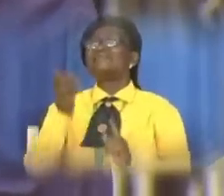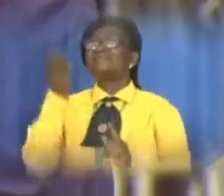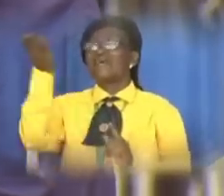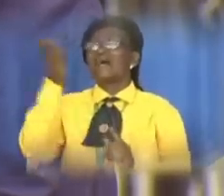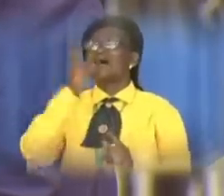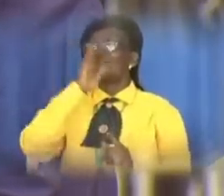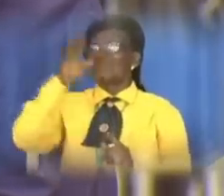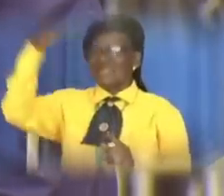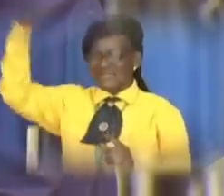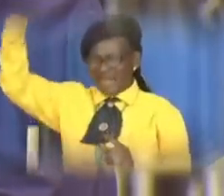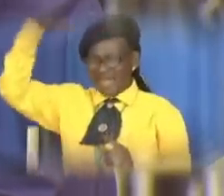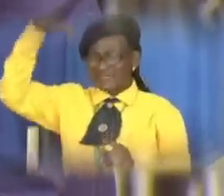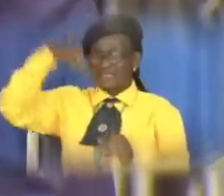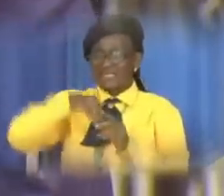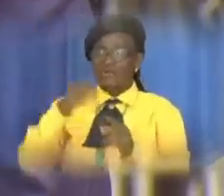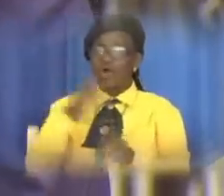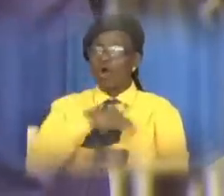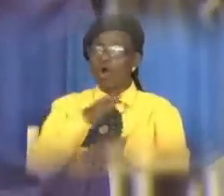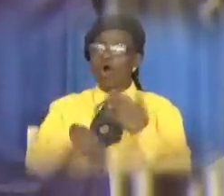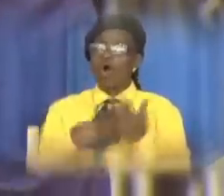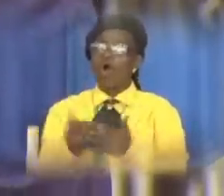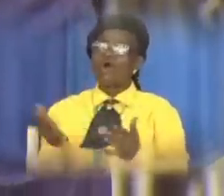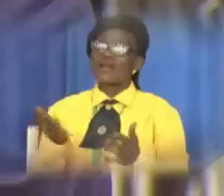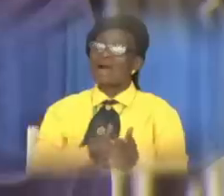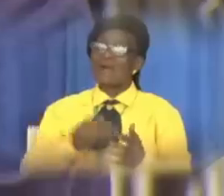In all our lives, let there be light.